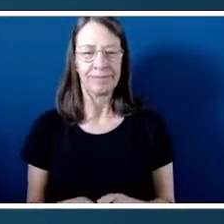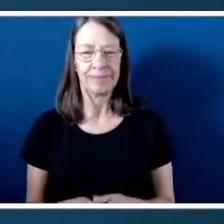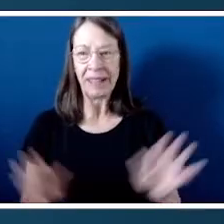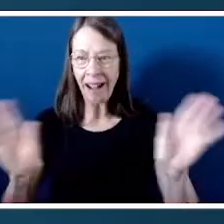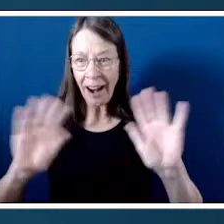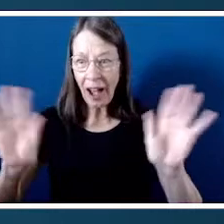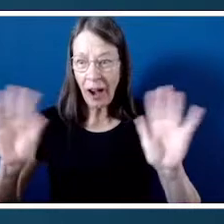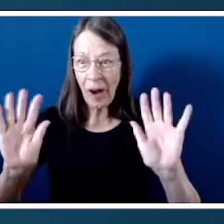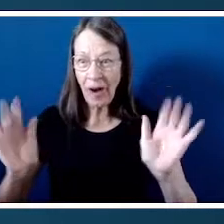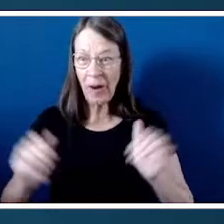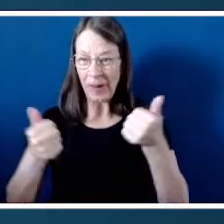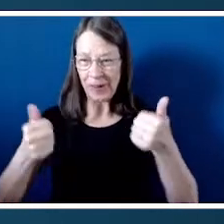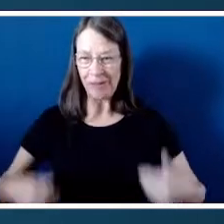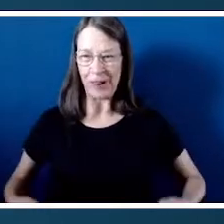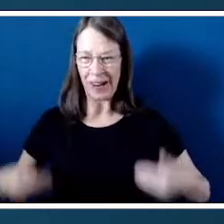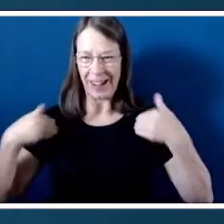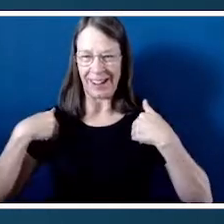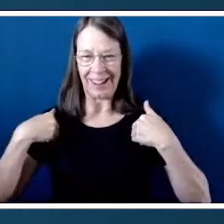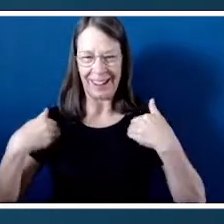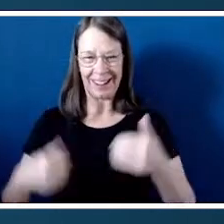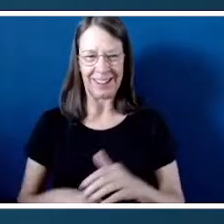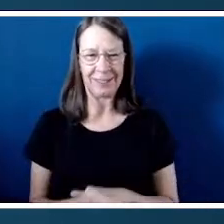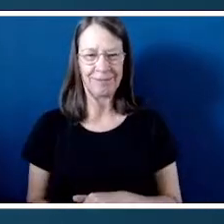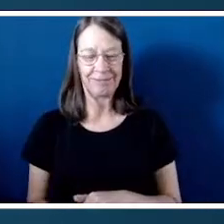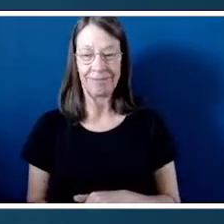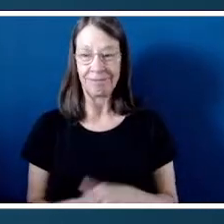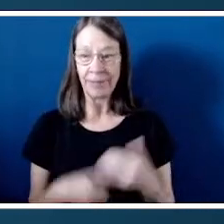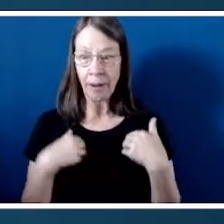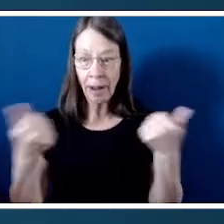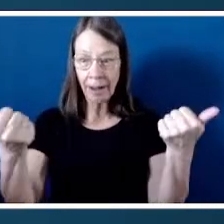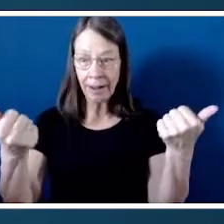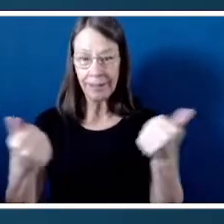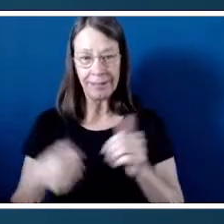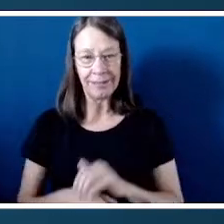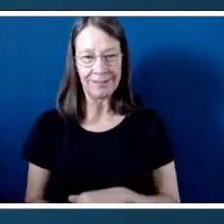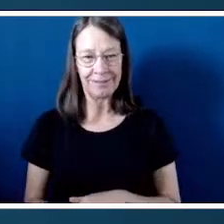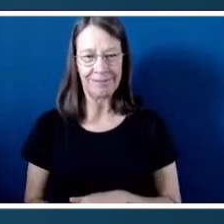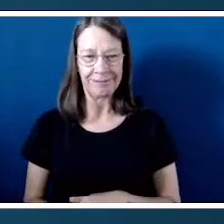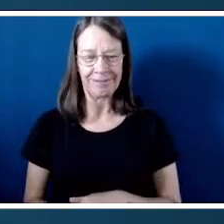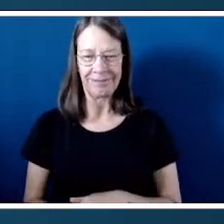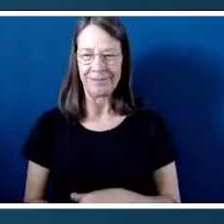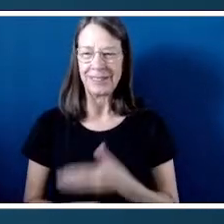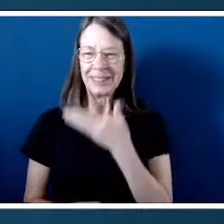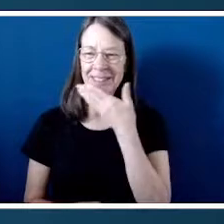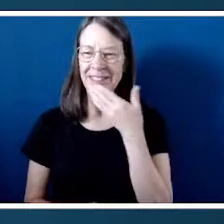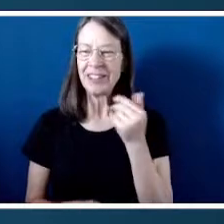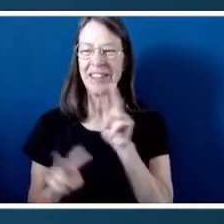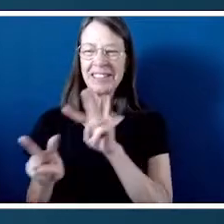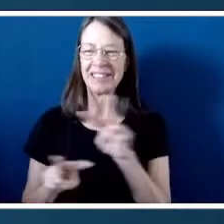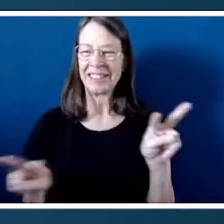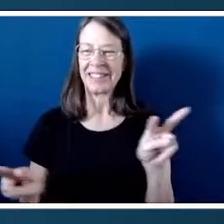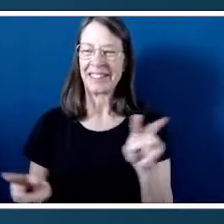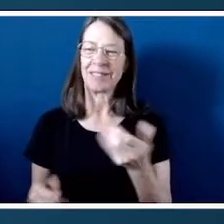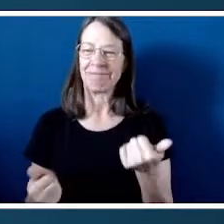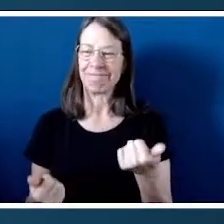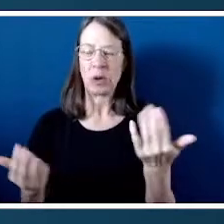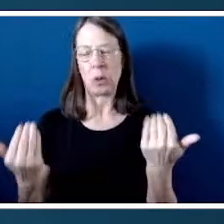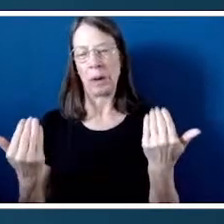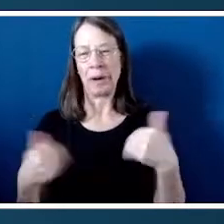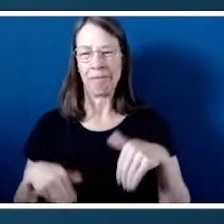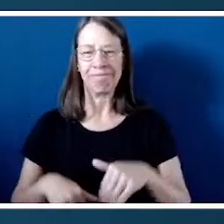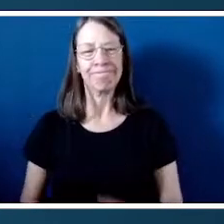Hello. Good morning. How you going? Nice to see you all. Welcome.